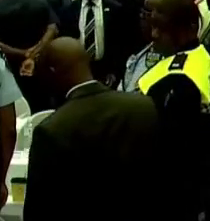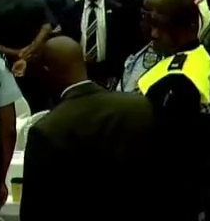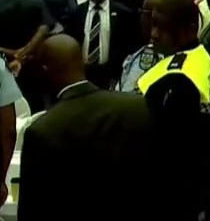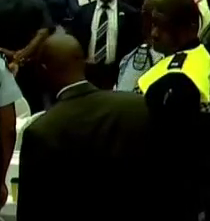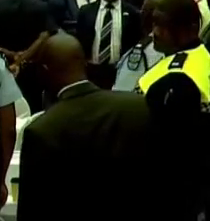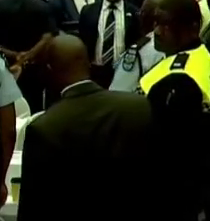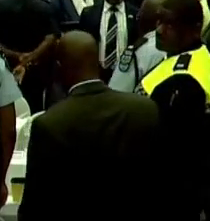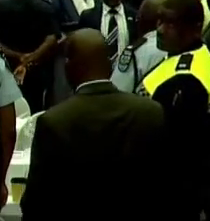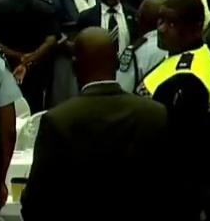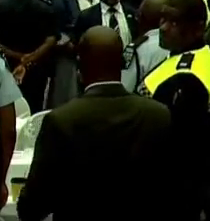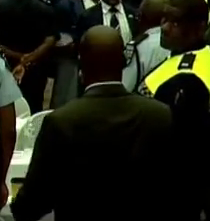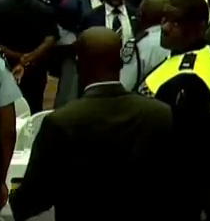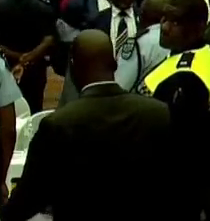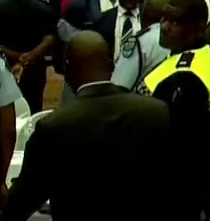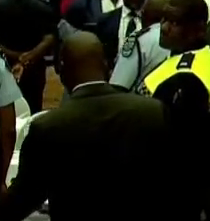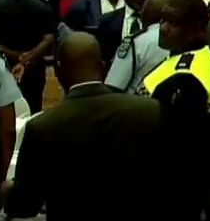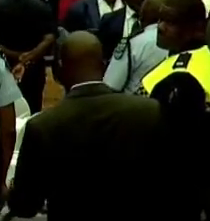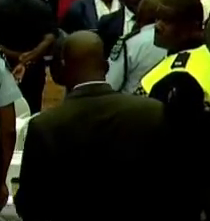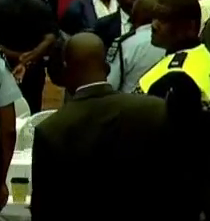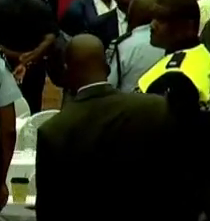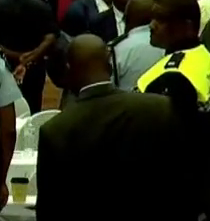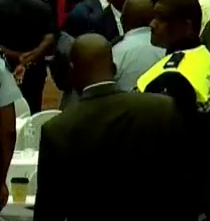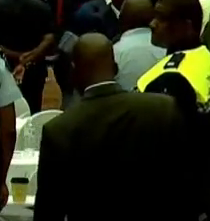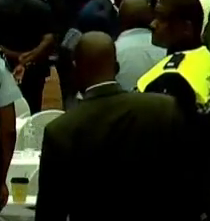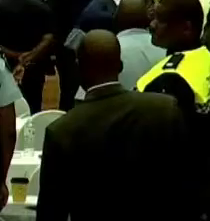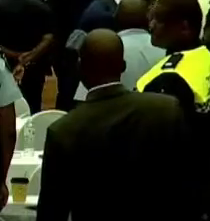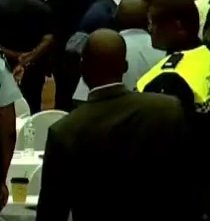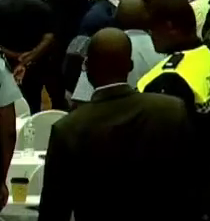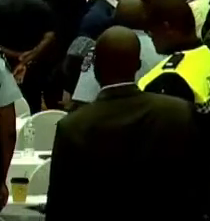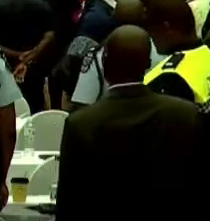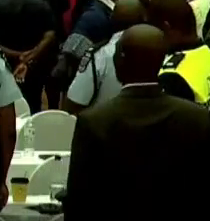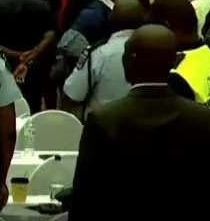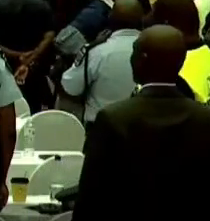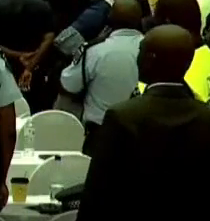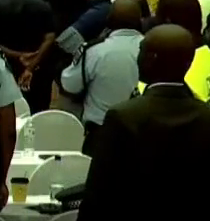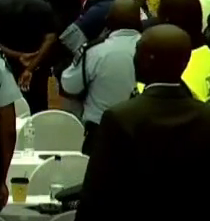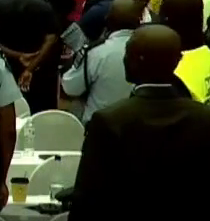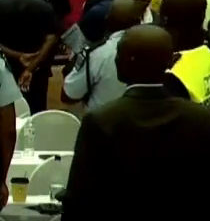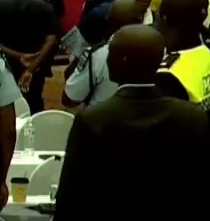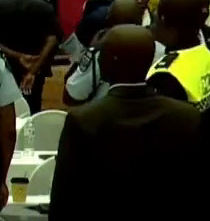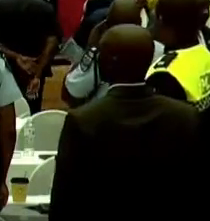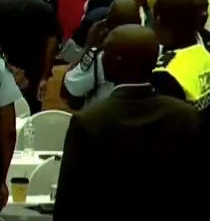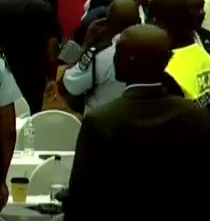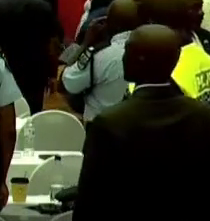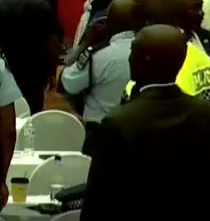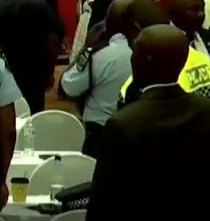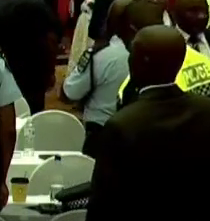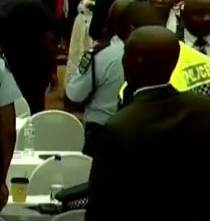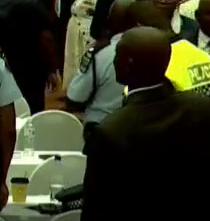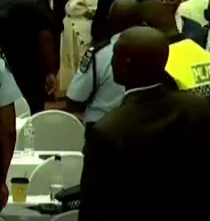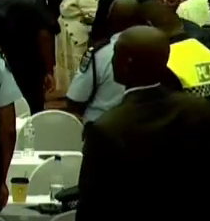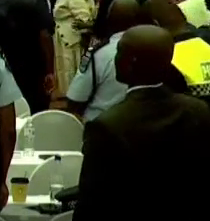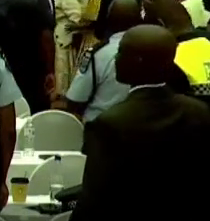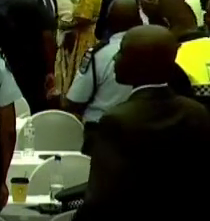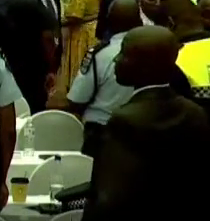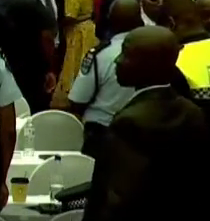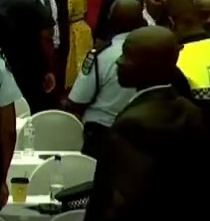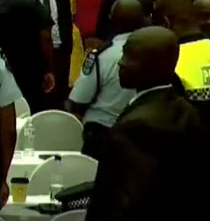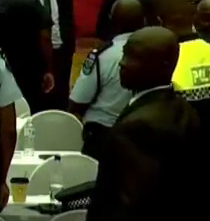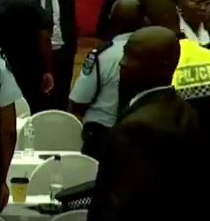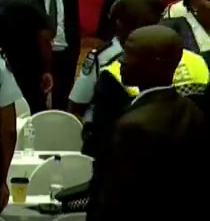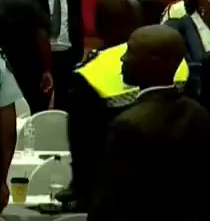is looking like in terms of the understanding the criminal landscape